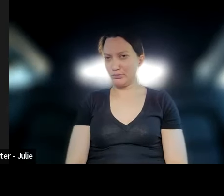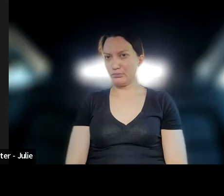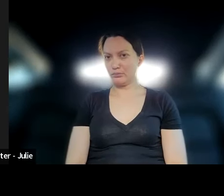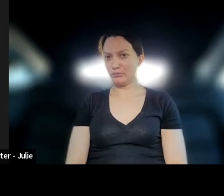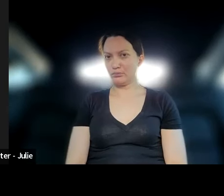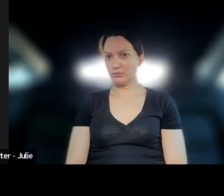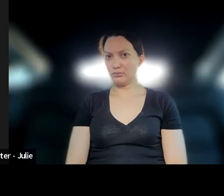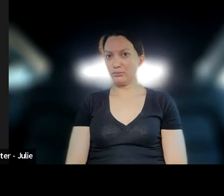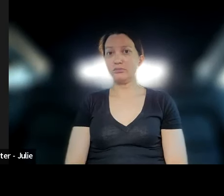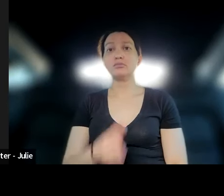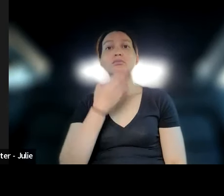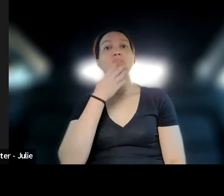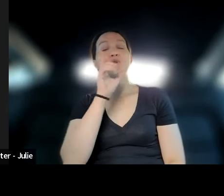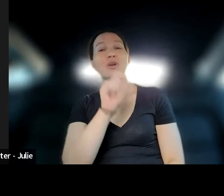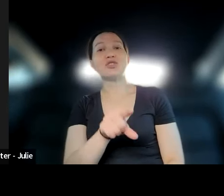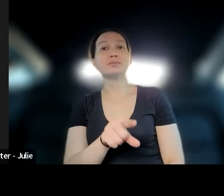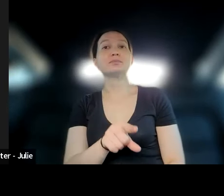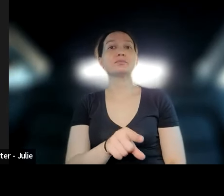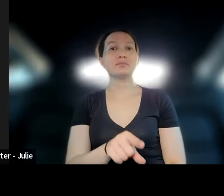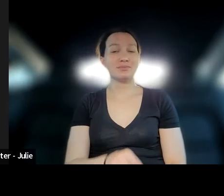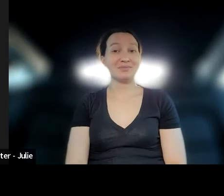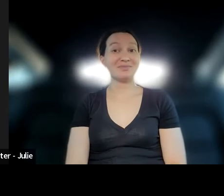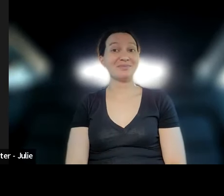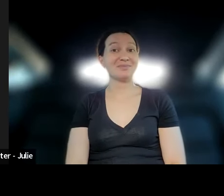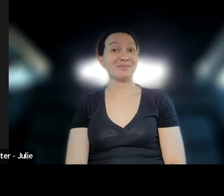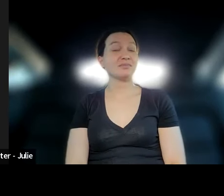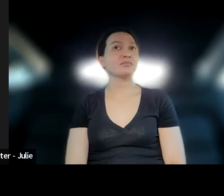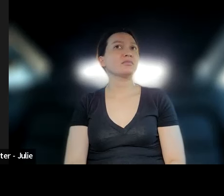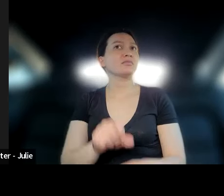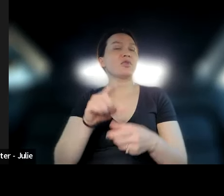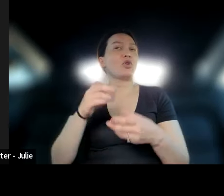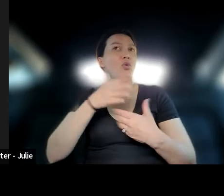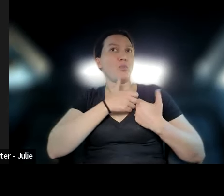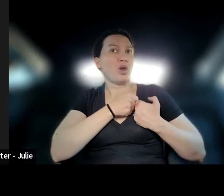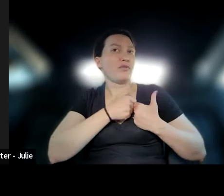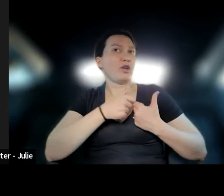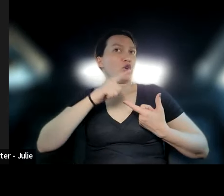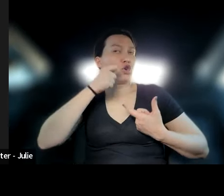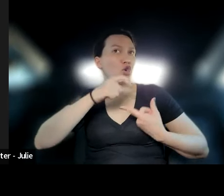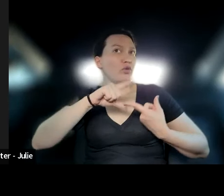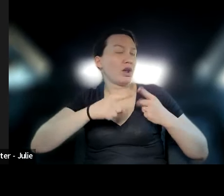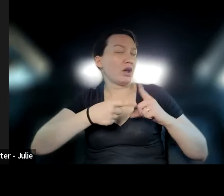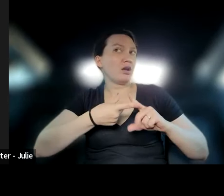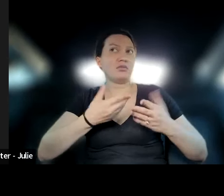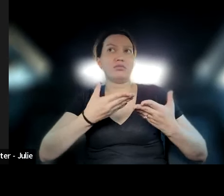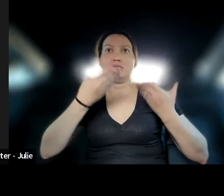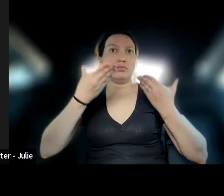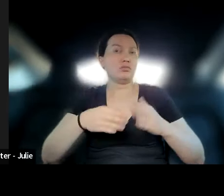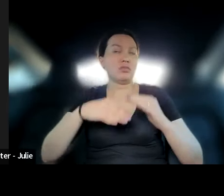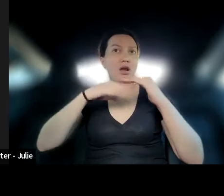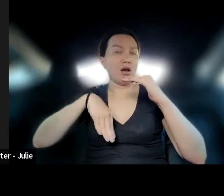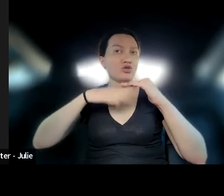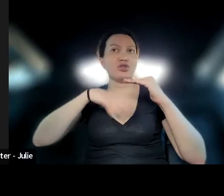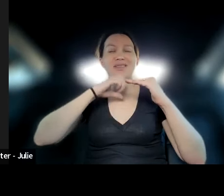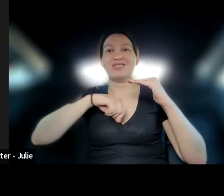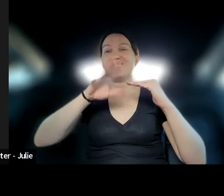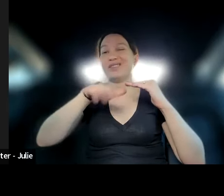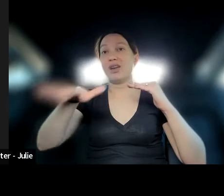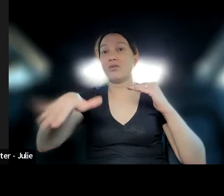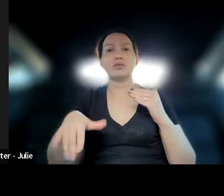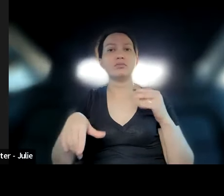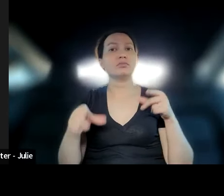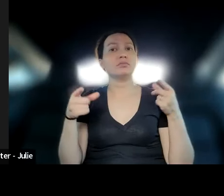Good question, Skip. Or has a boyfriend or girlfriend or whatever who is under that? This